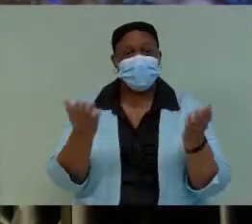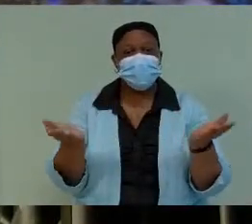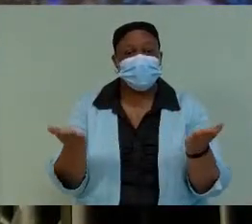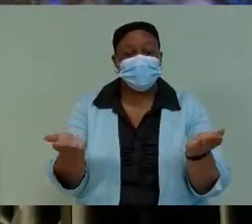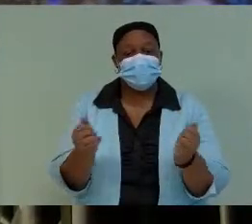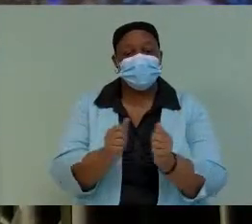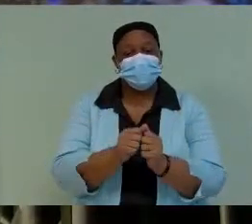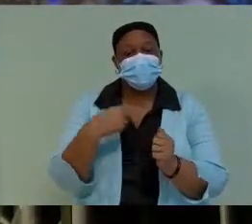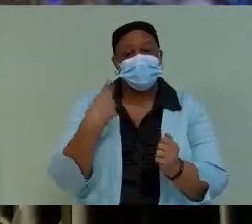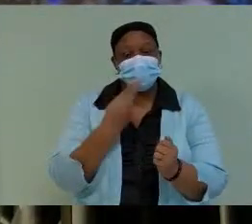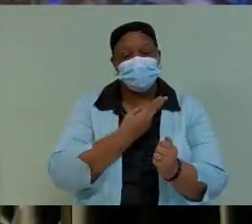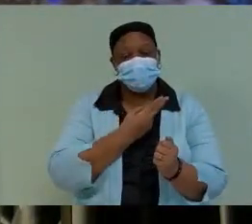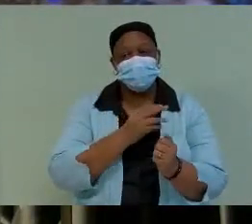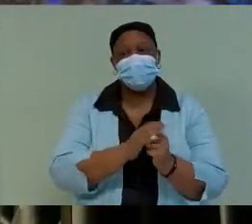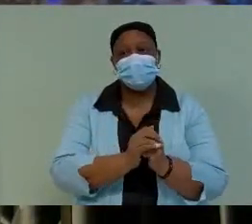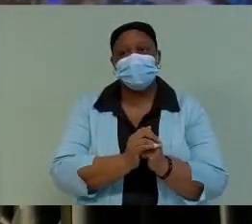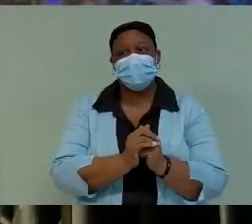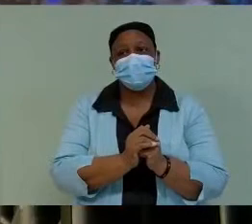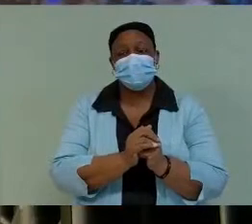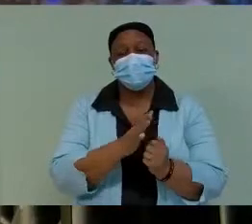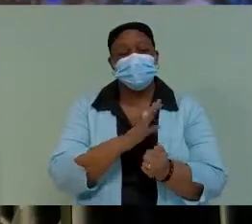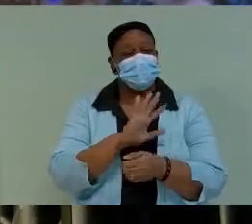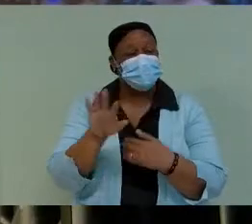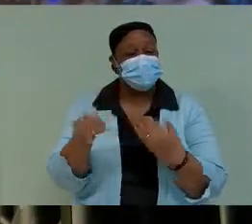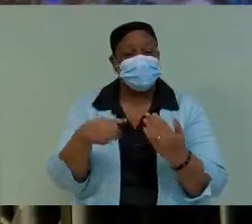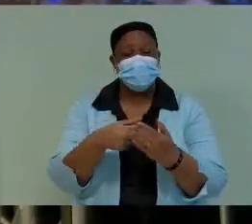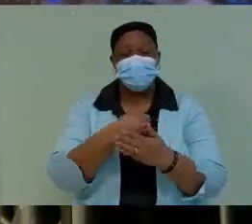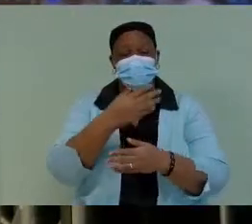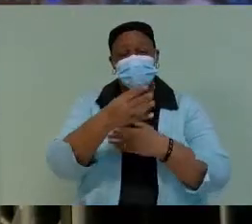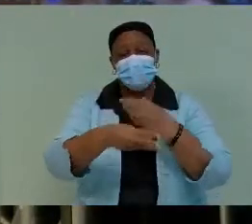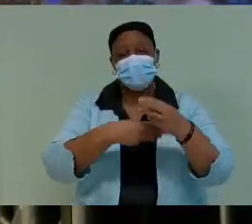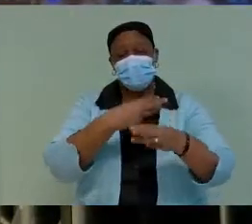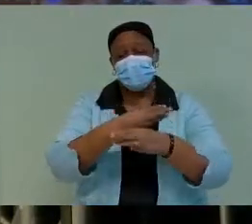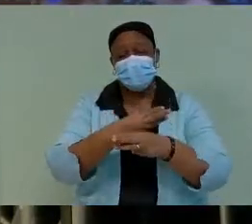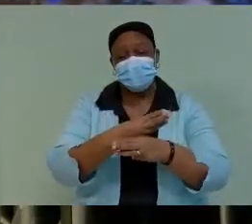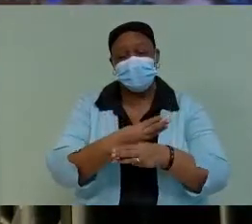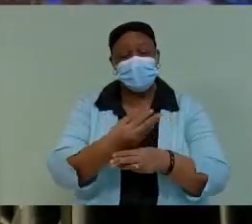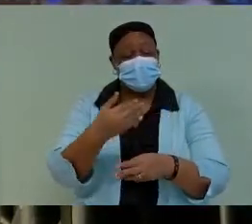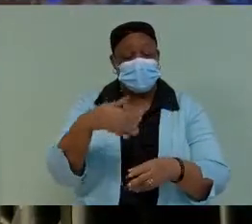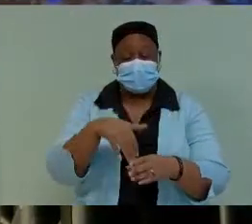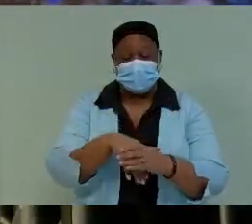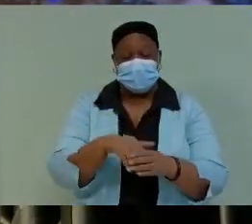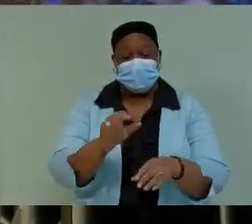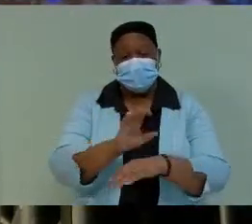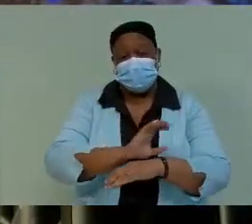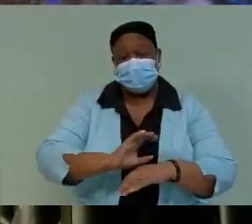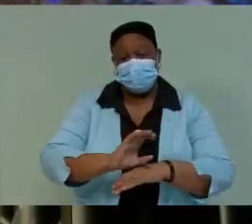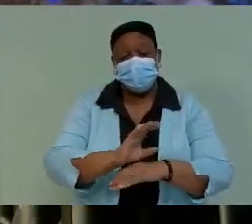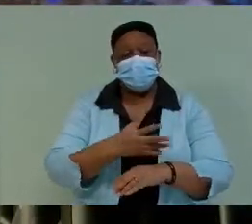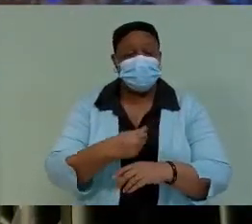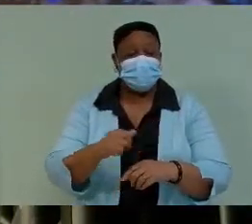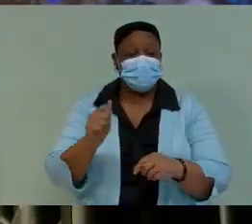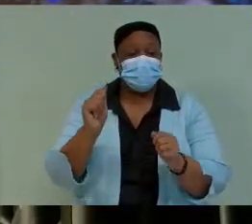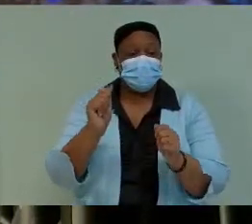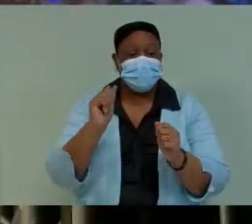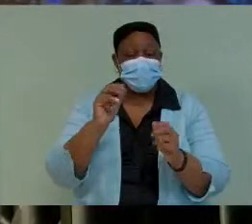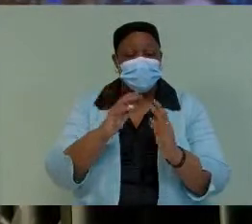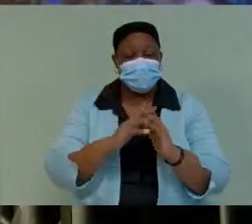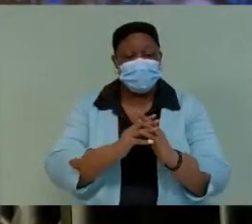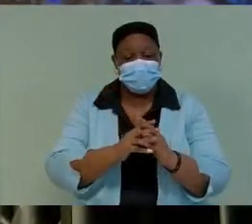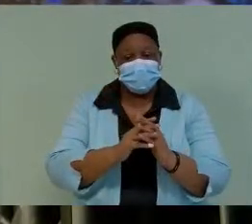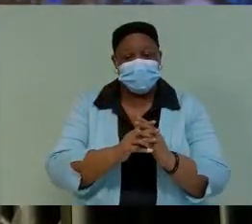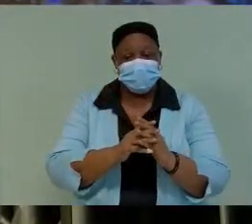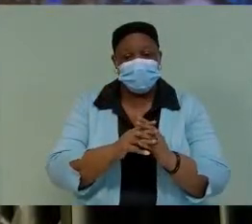us, as we can see, all over the world, and even in our region, in Latin America and